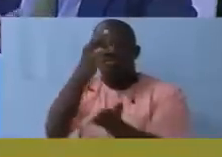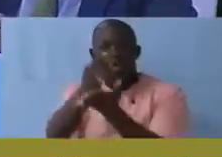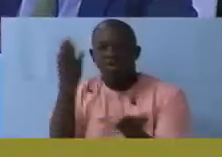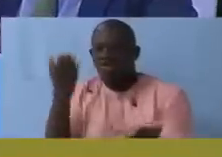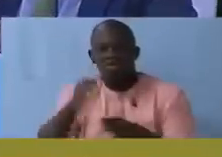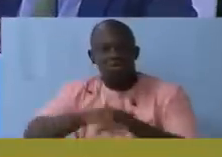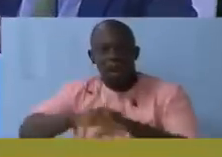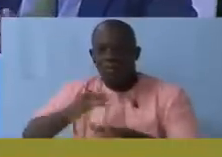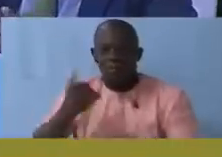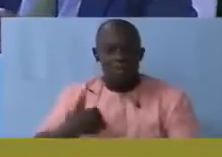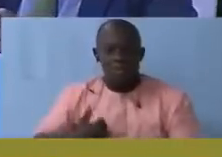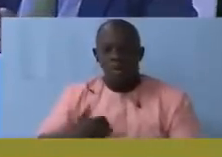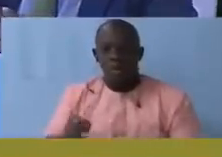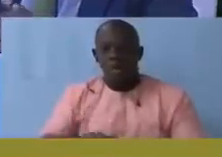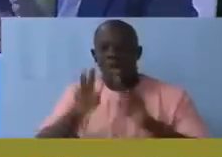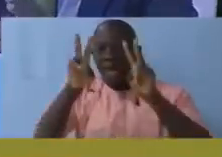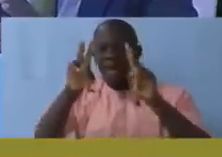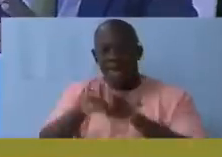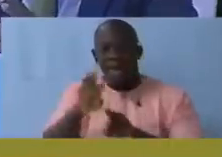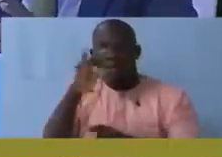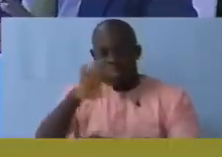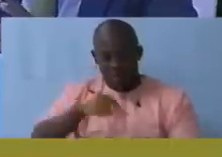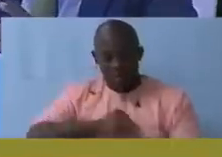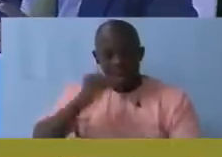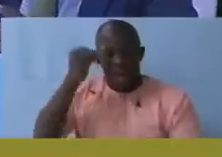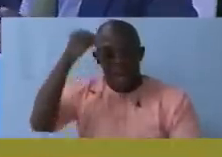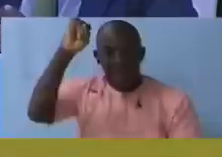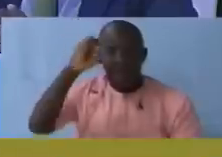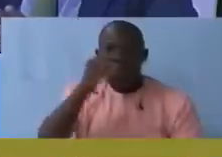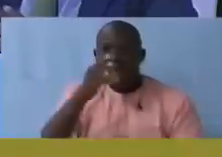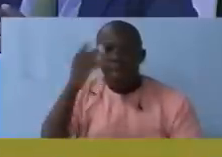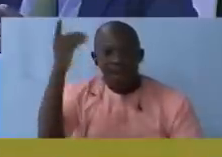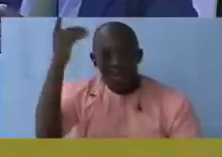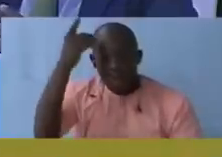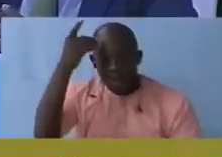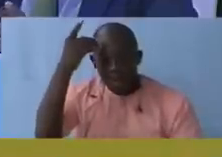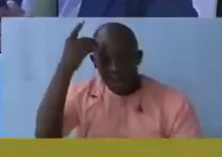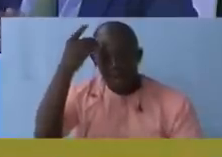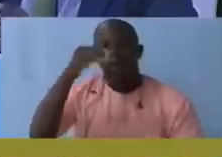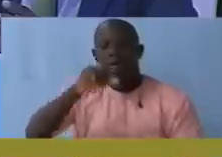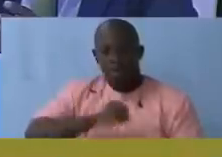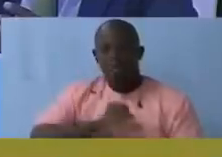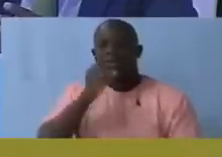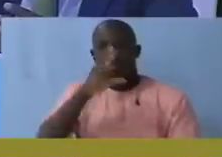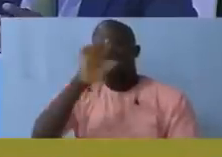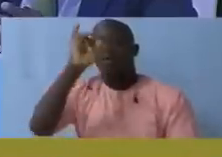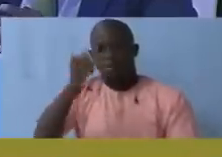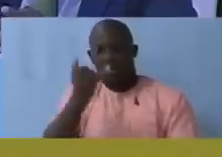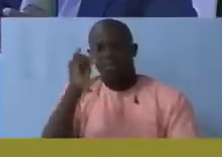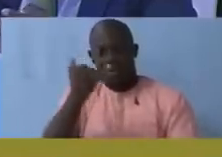world. So then I suggested Dhaka, he said yes.